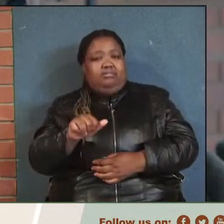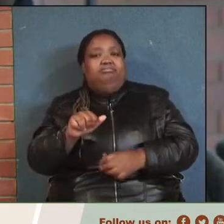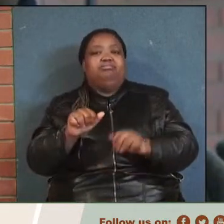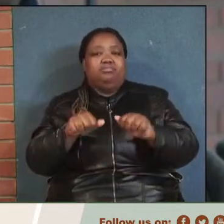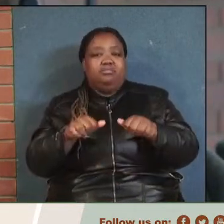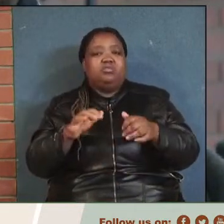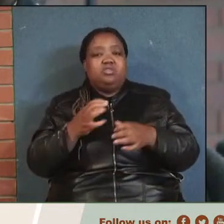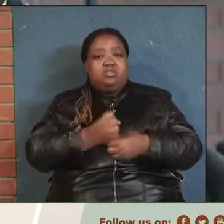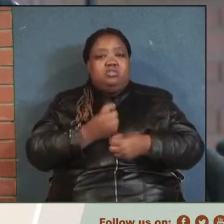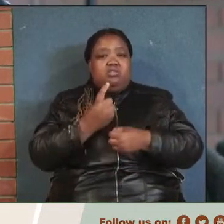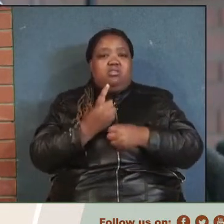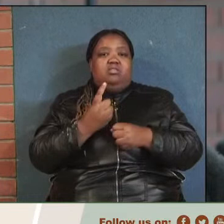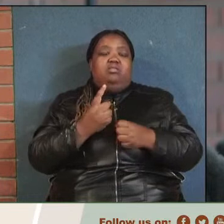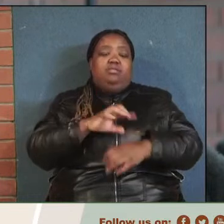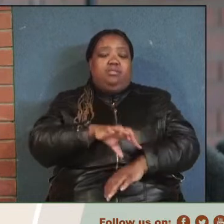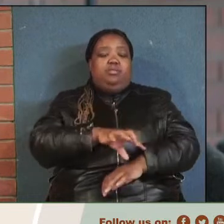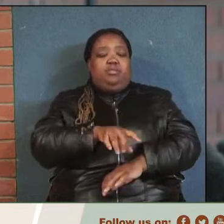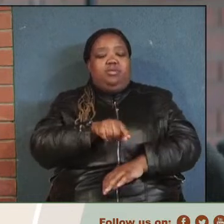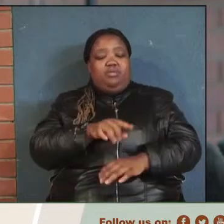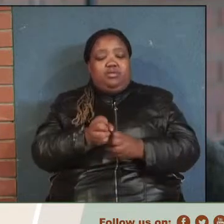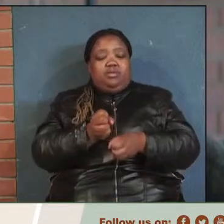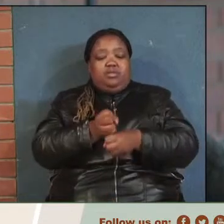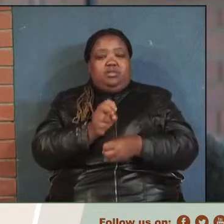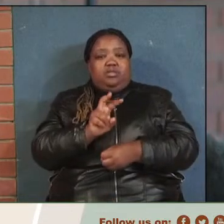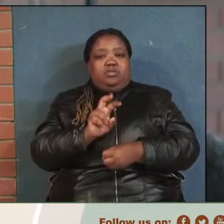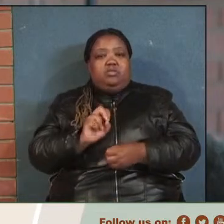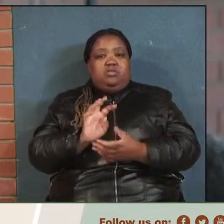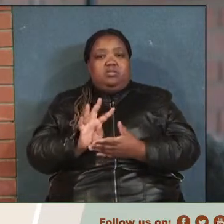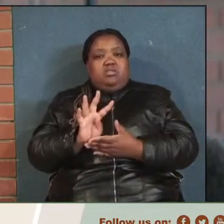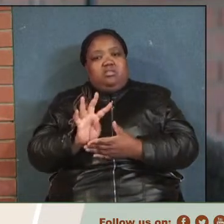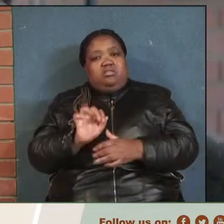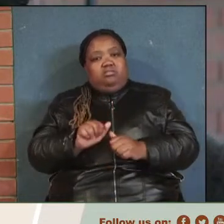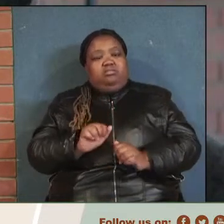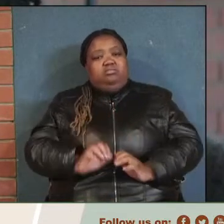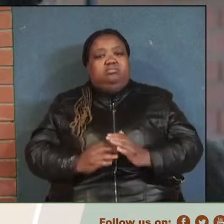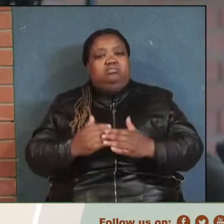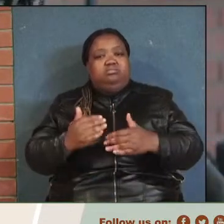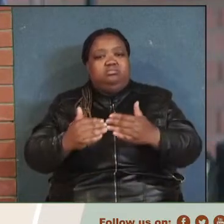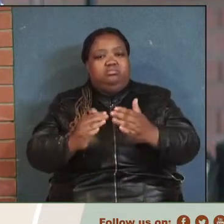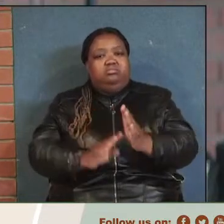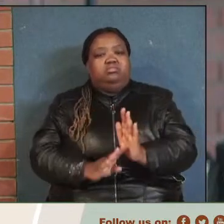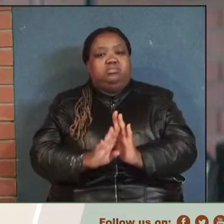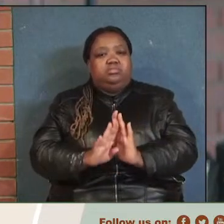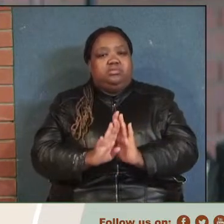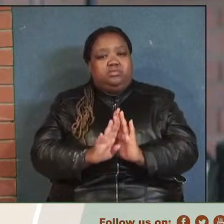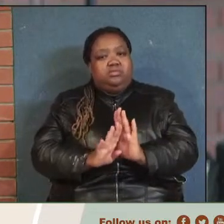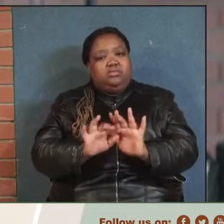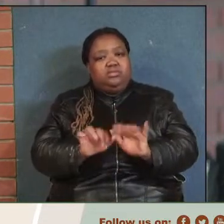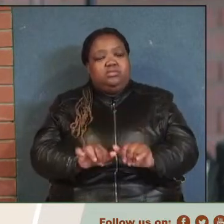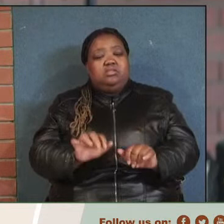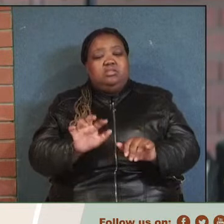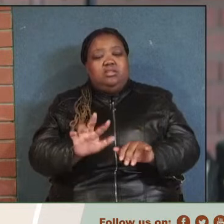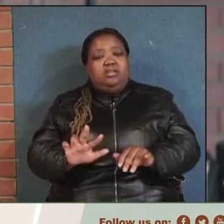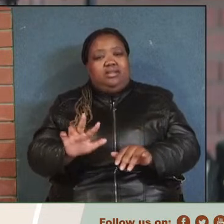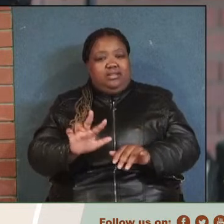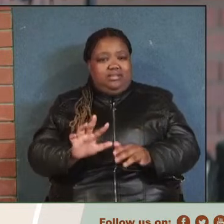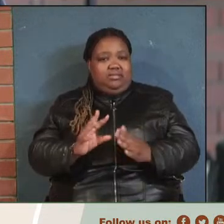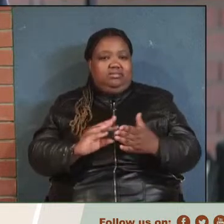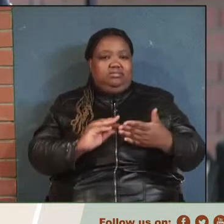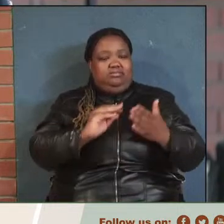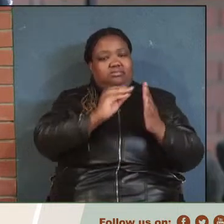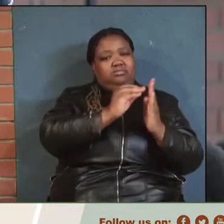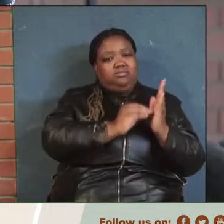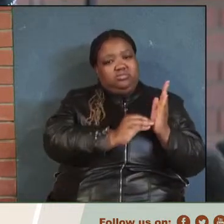within Gauteng province in 2014. Progressive happenings such as development and upgrade of 8 critical nodes, development and testing